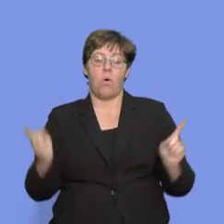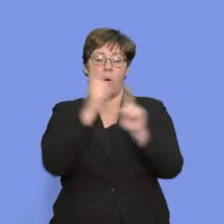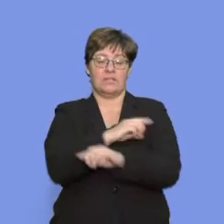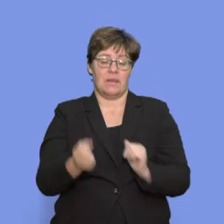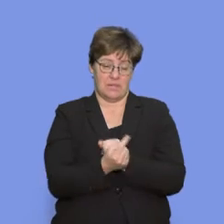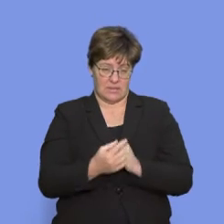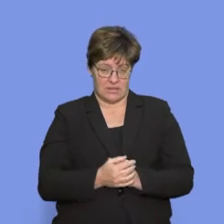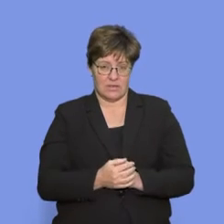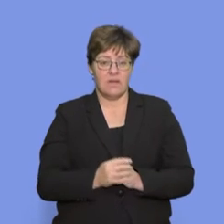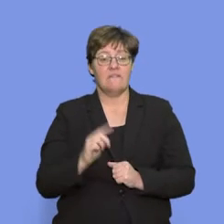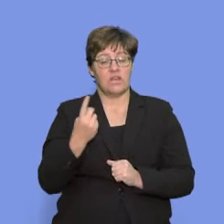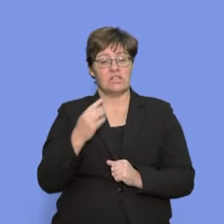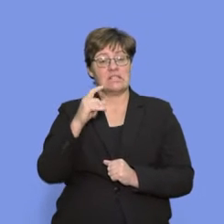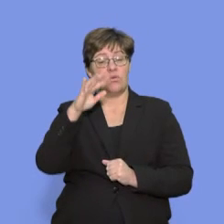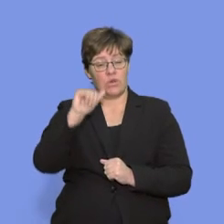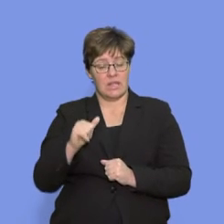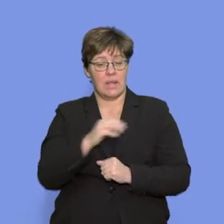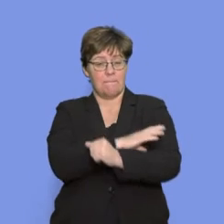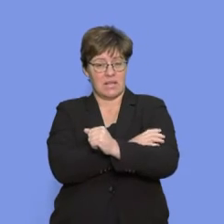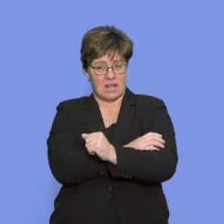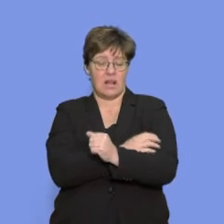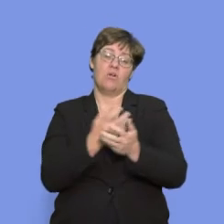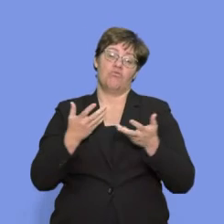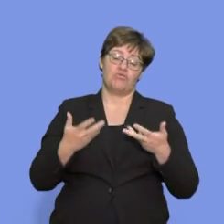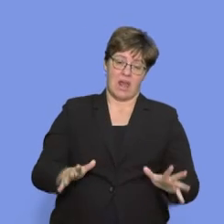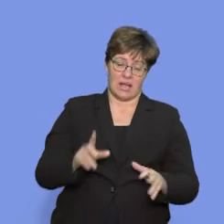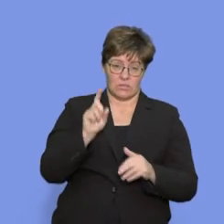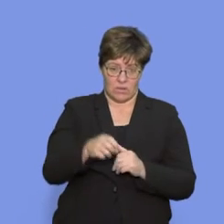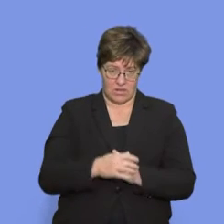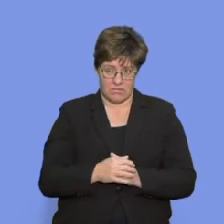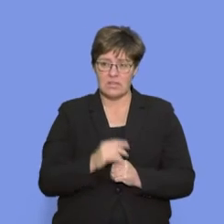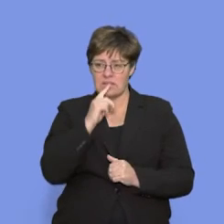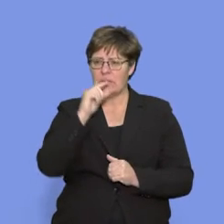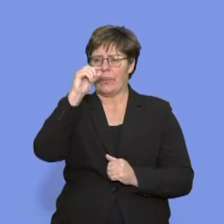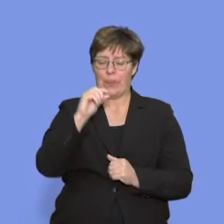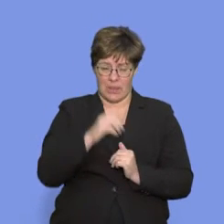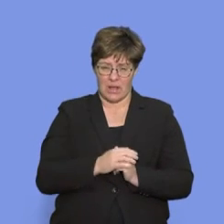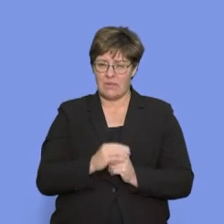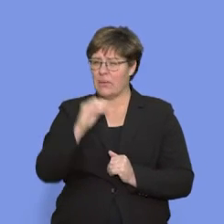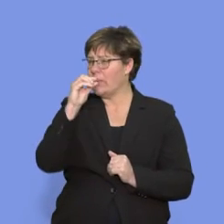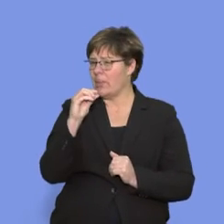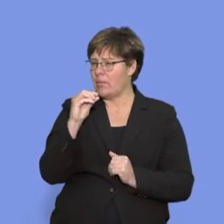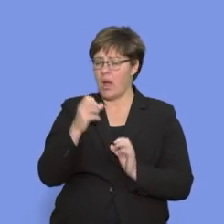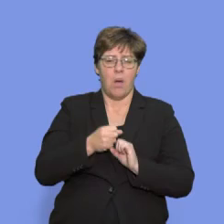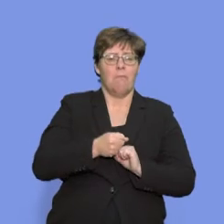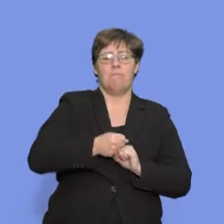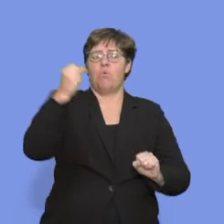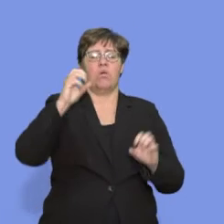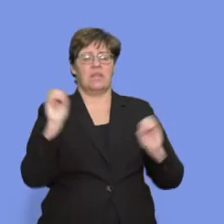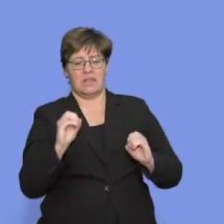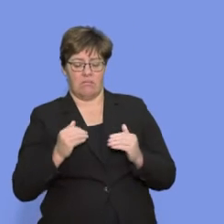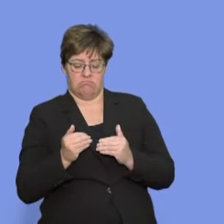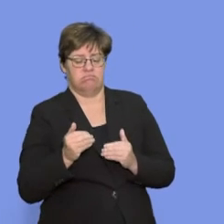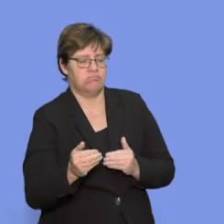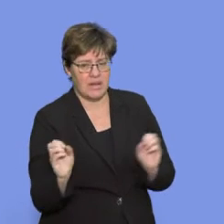your ciliary muscle will relax. See how small it is now. And when it's so small, it's not pulling the sclera forward anymore, so the